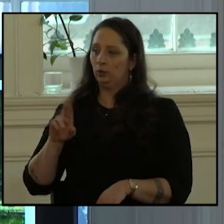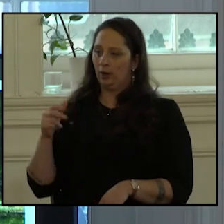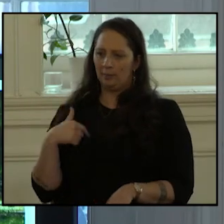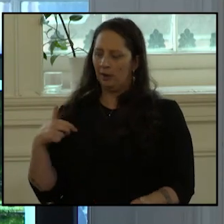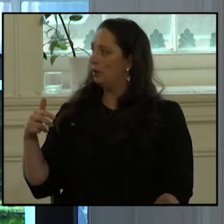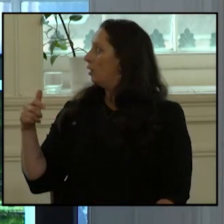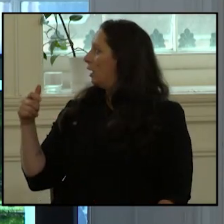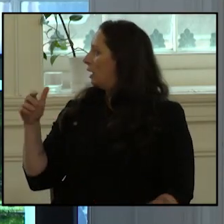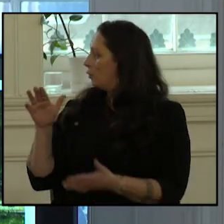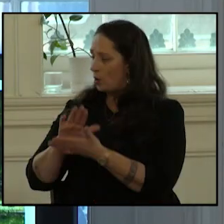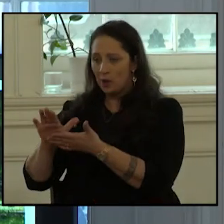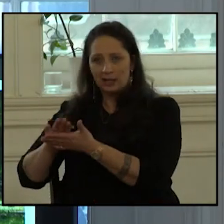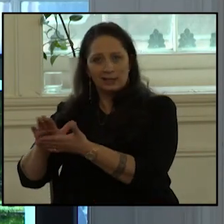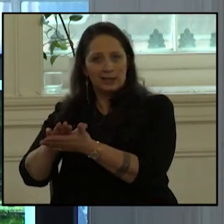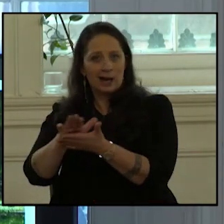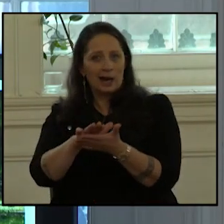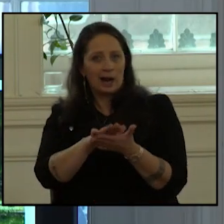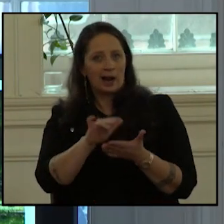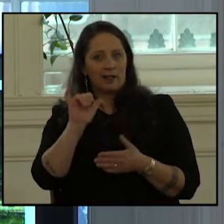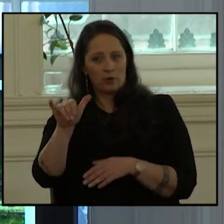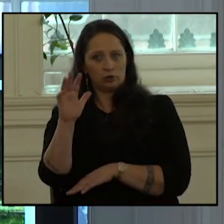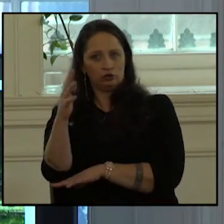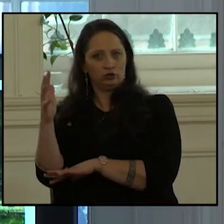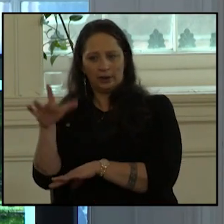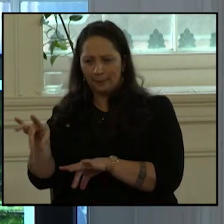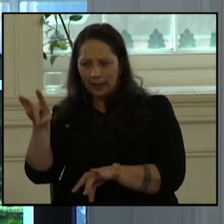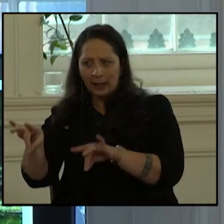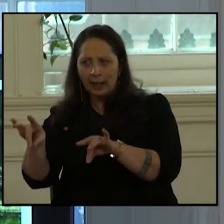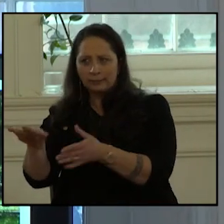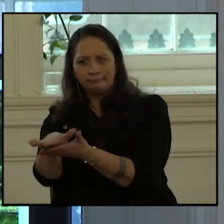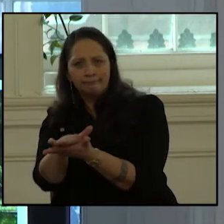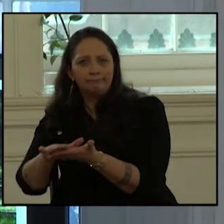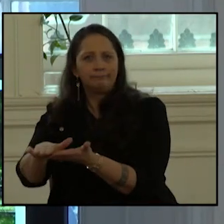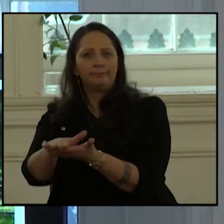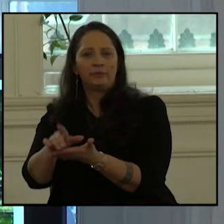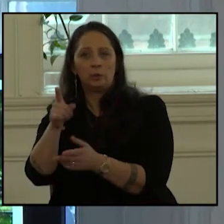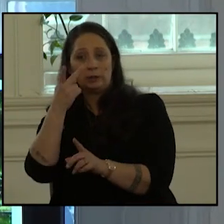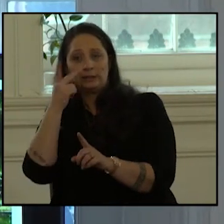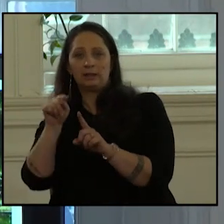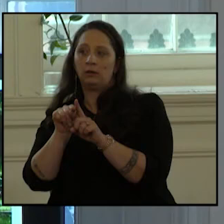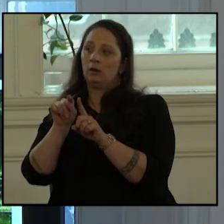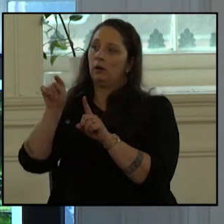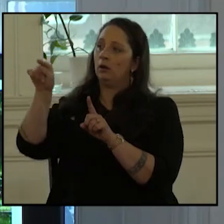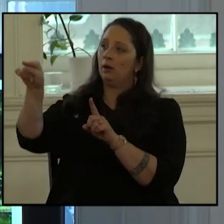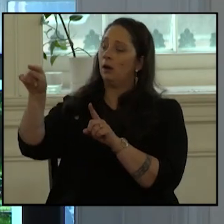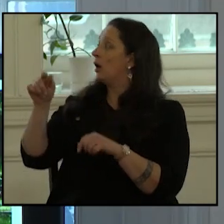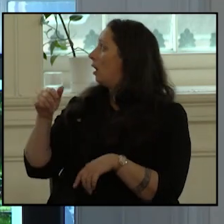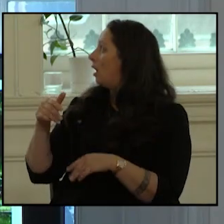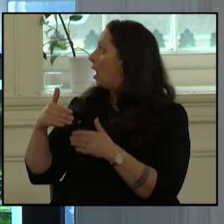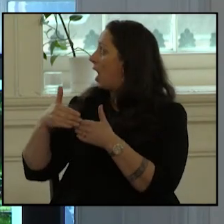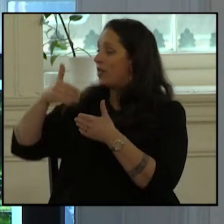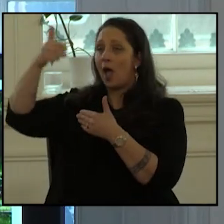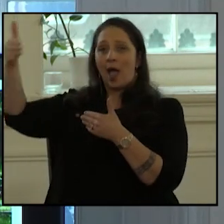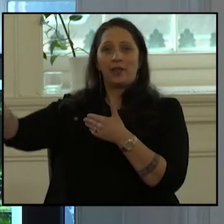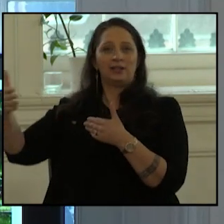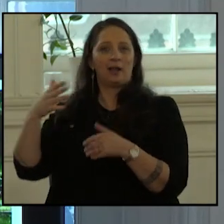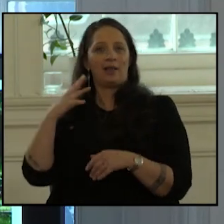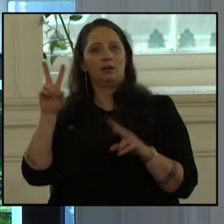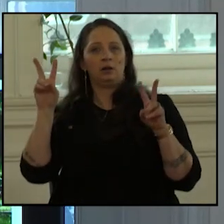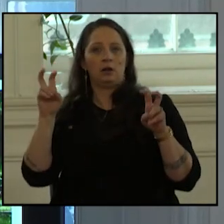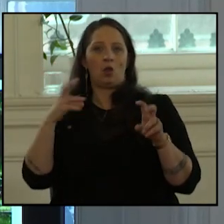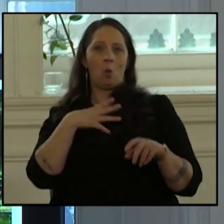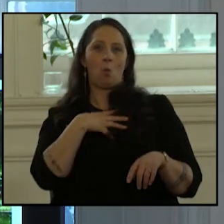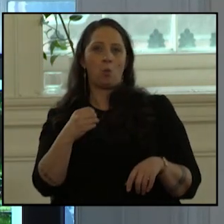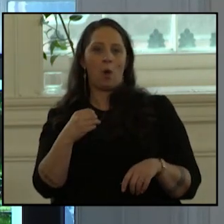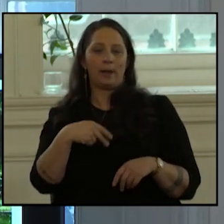going back. We were cleaning those woods up. And you can see off in the distance the White's only cemetery